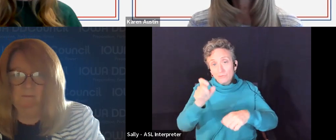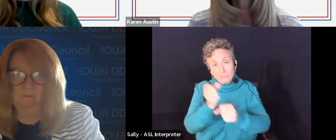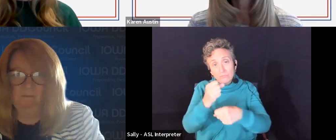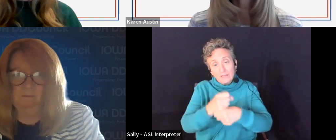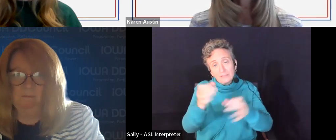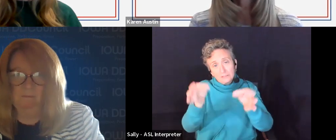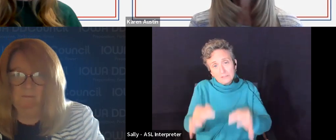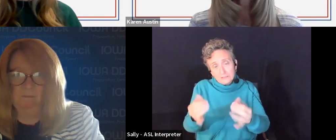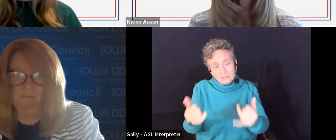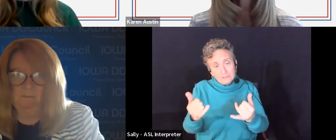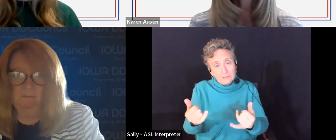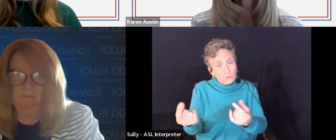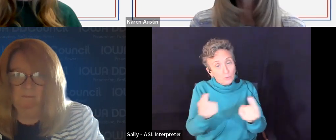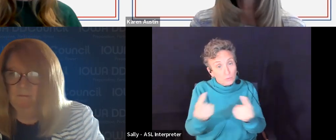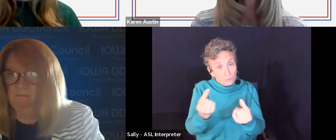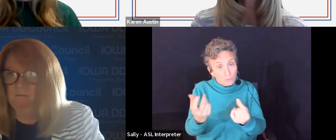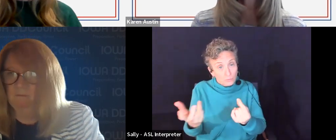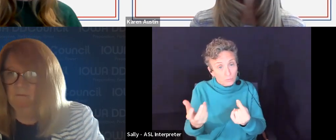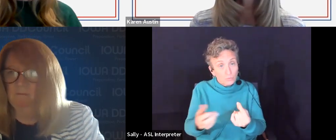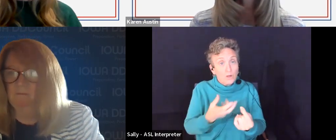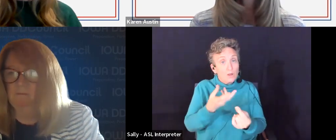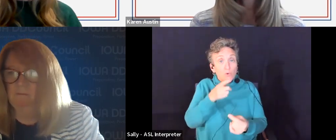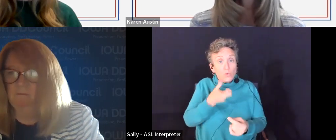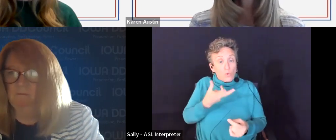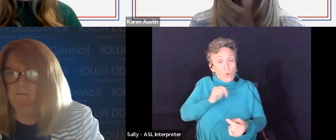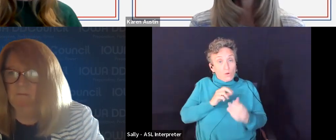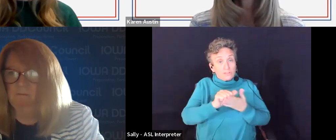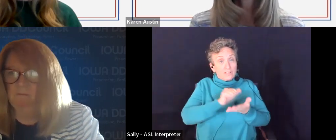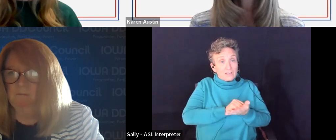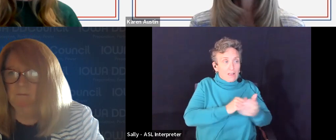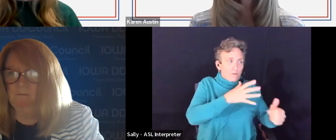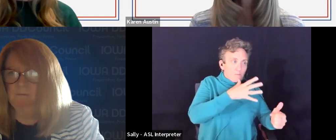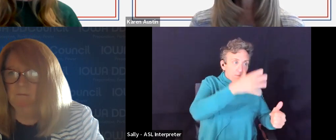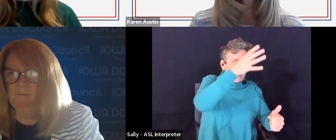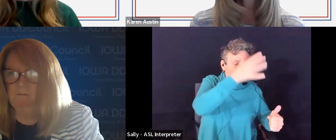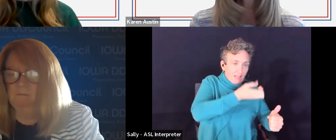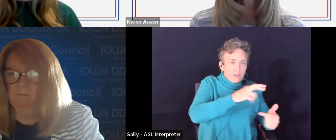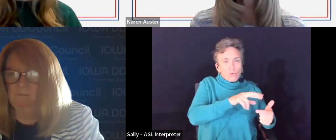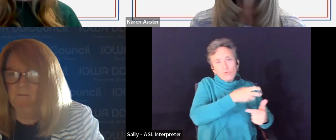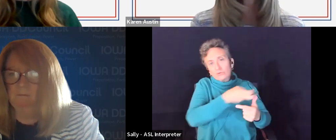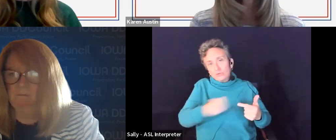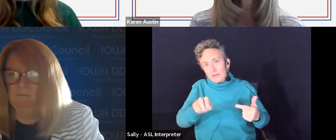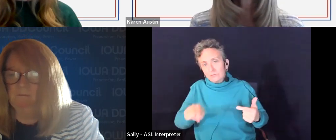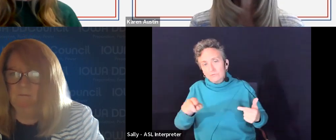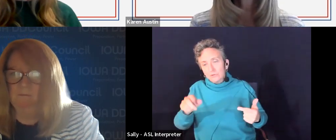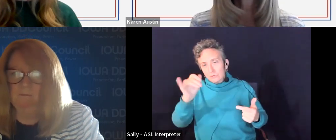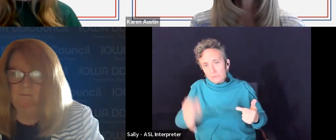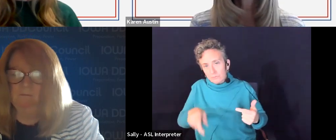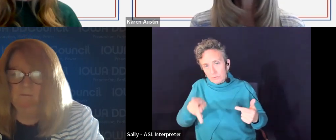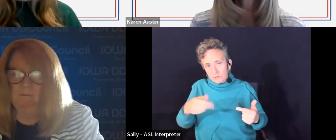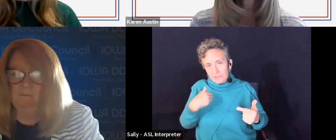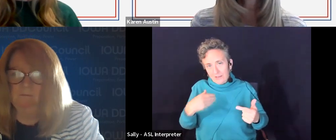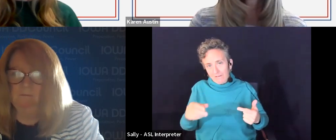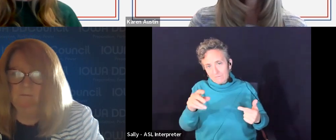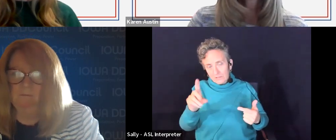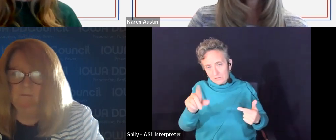made, and ownership of the account will end up transferring, if they do have capacity, will transfer